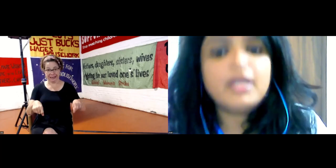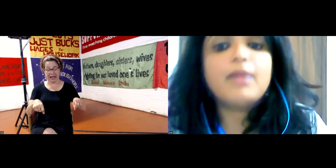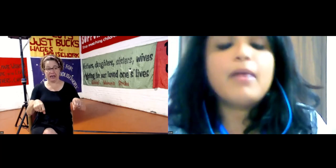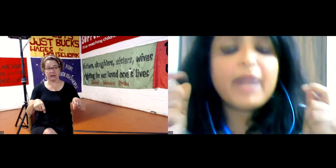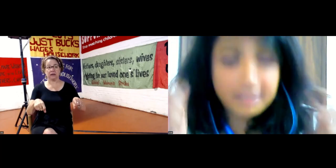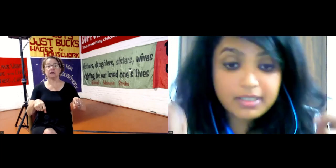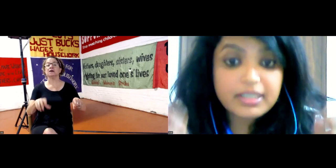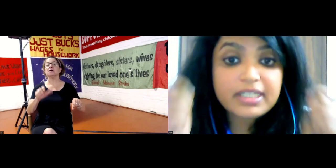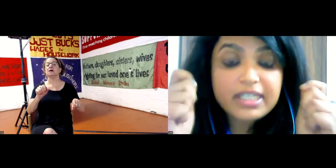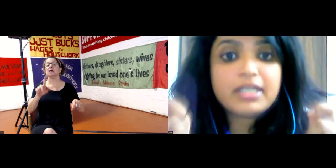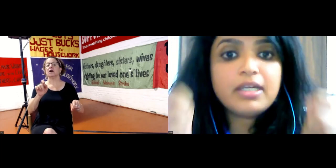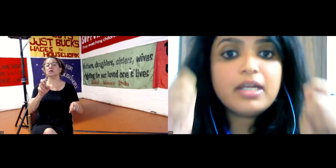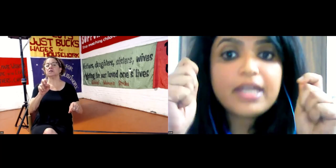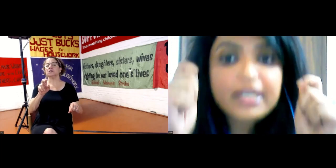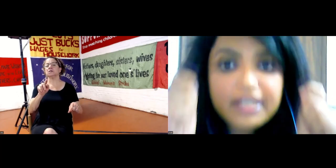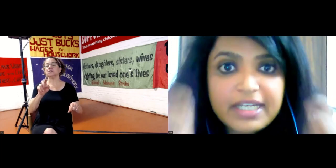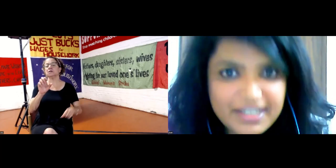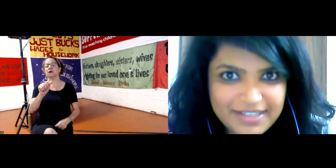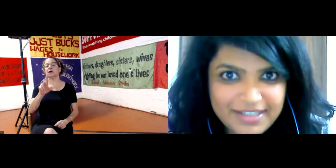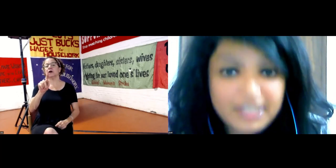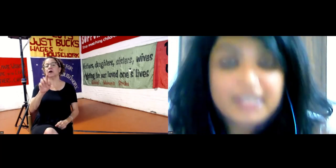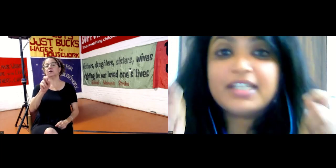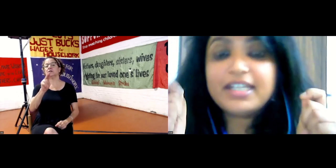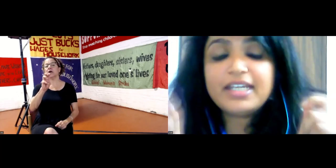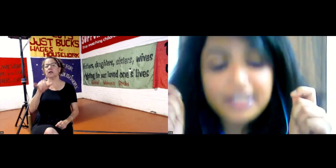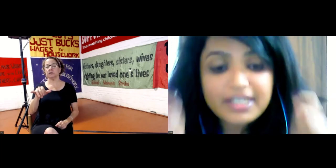autonomy. But the key ingredient,